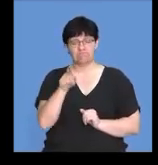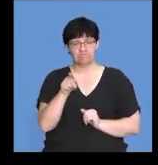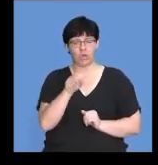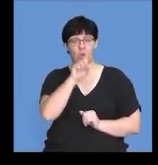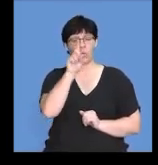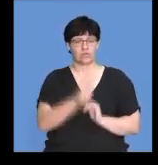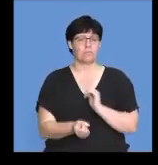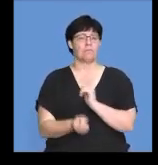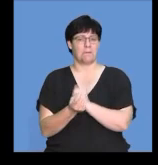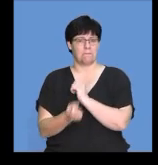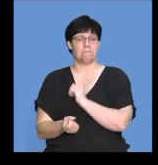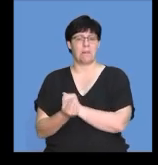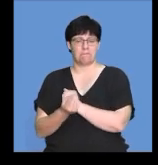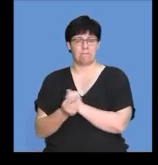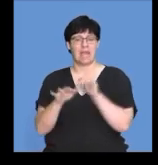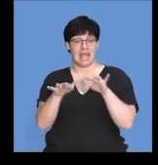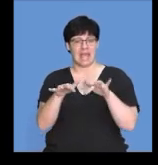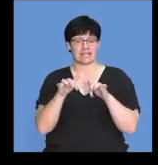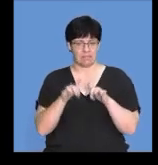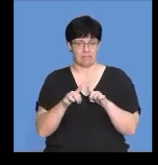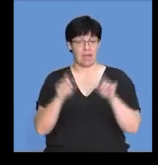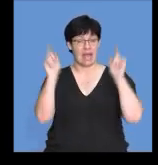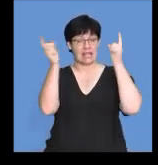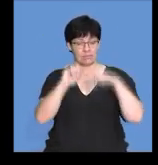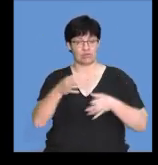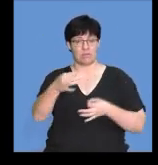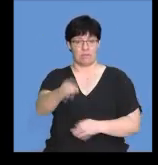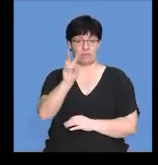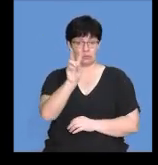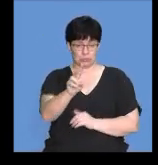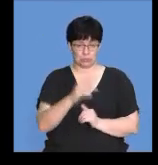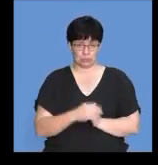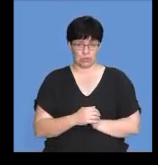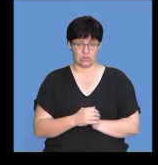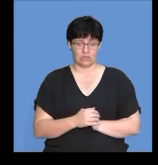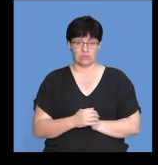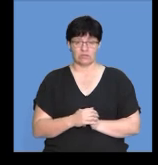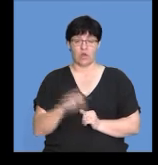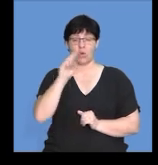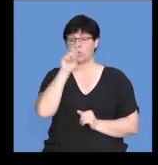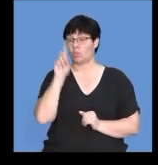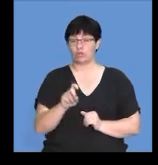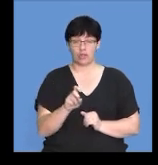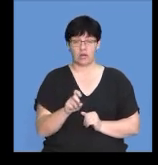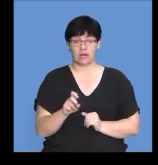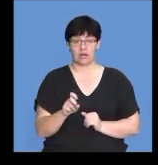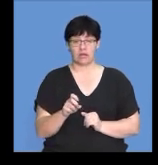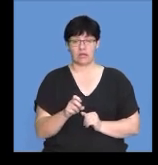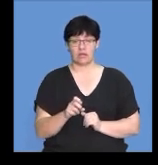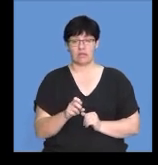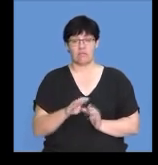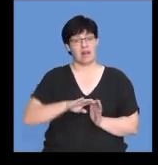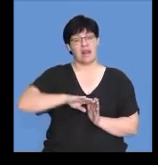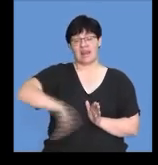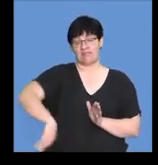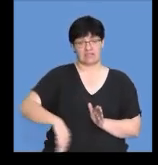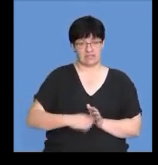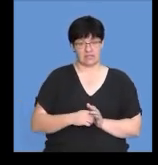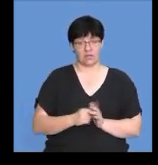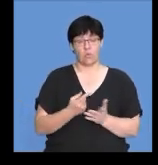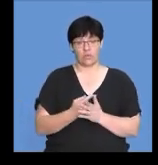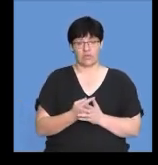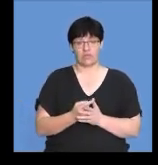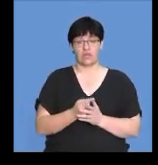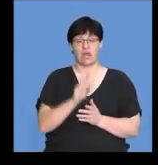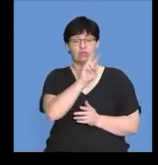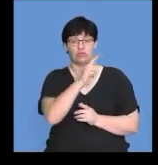to come through in an exam, especially in paper 2. There hasn't been a question that has been left out with